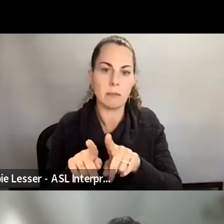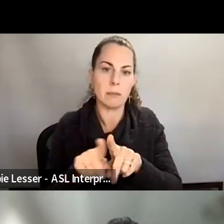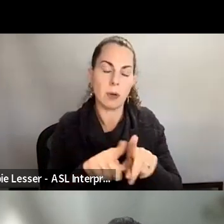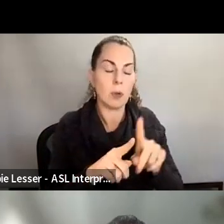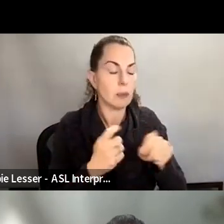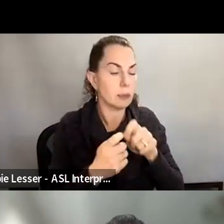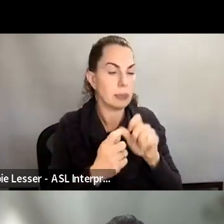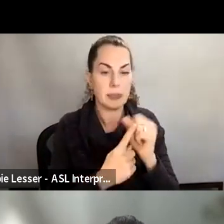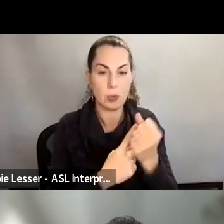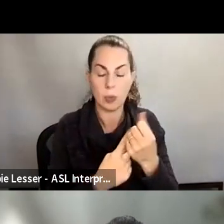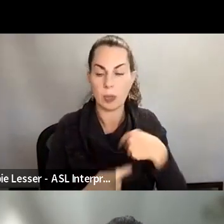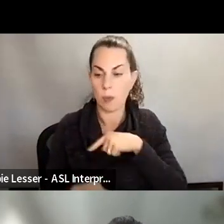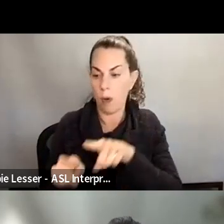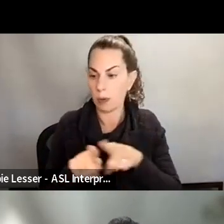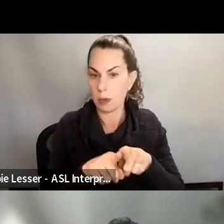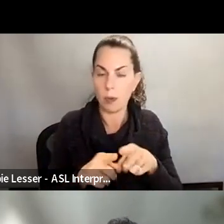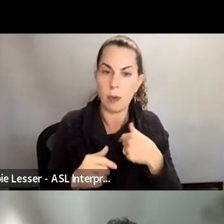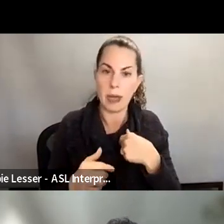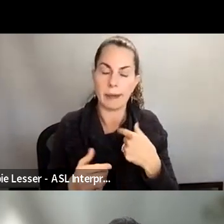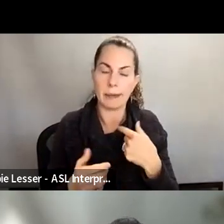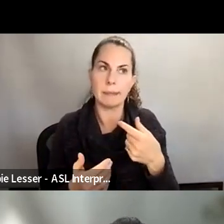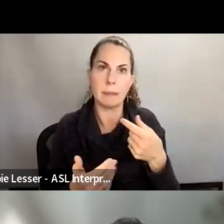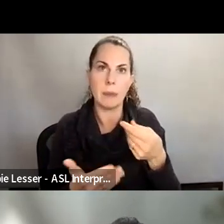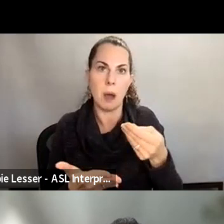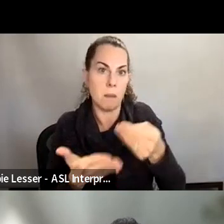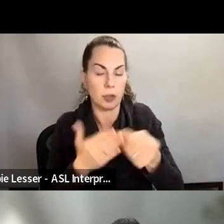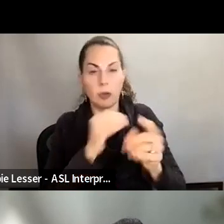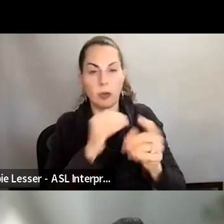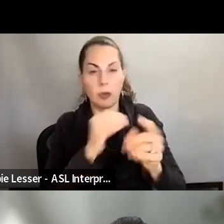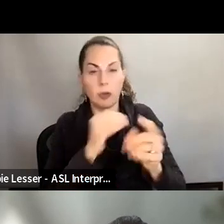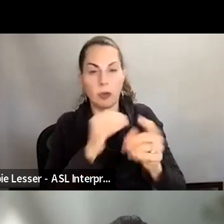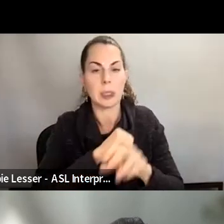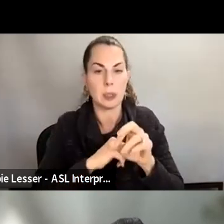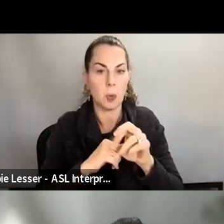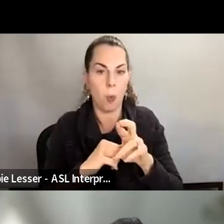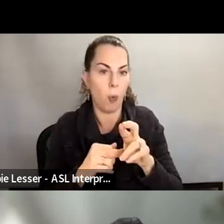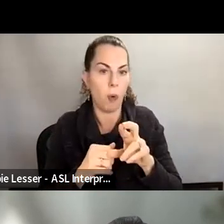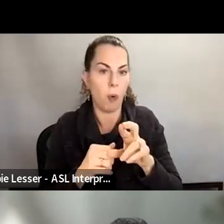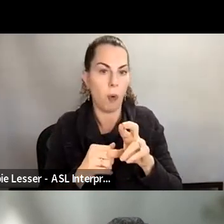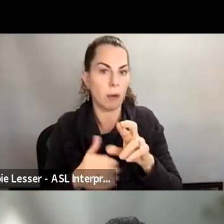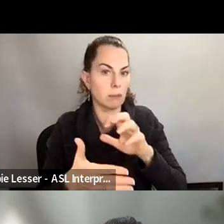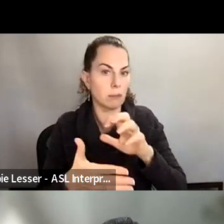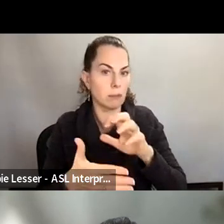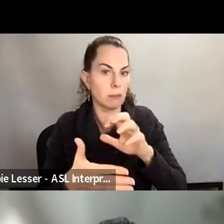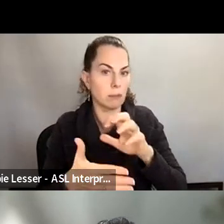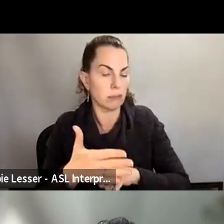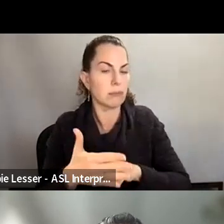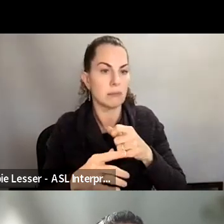situations, where we've also gotten monetary penalties or assistance that's paid to those interpreters,